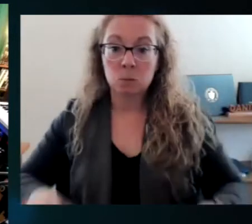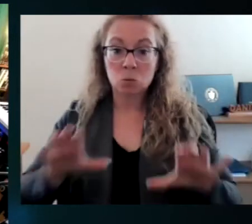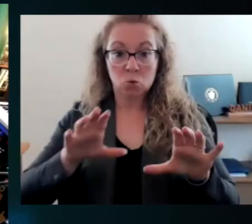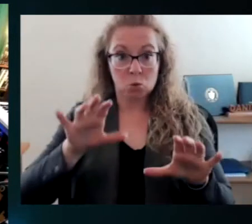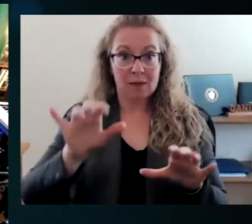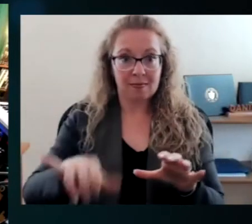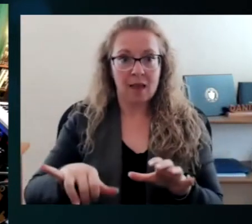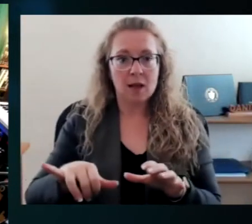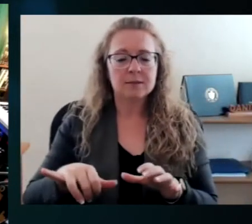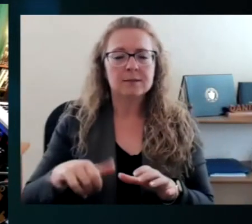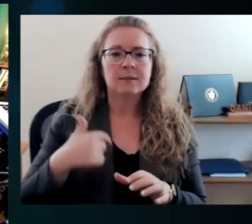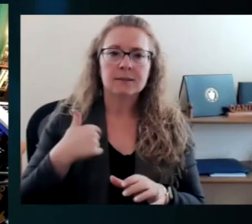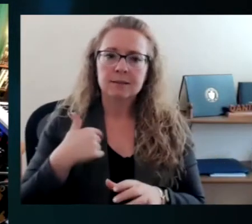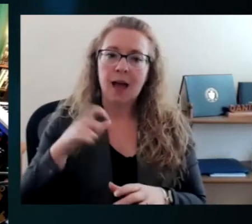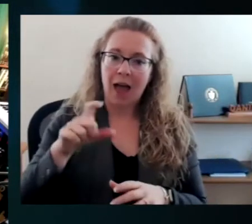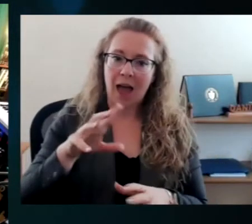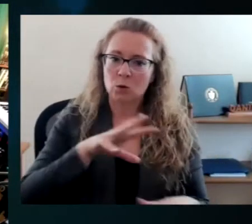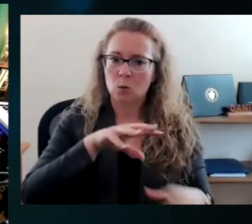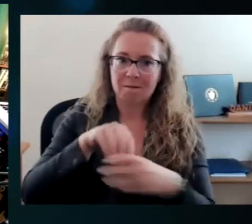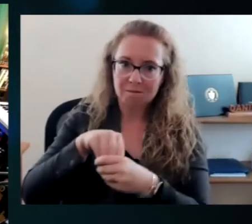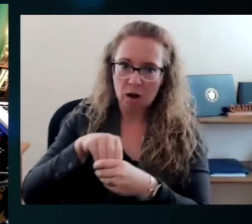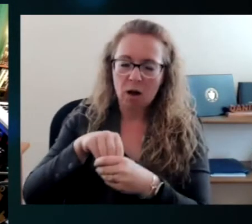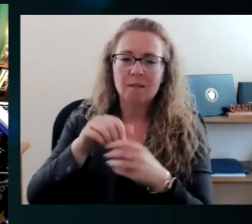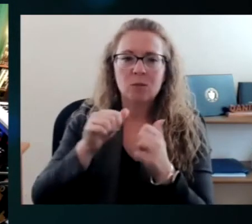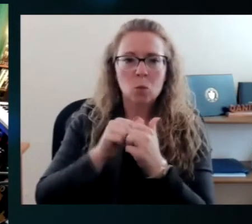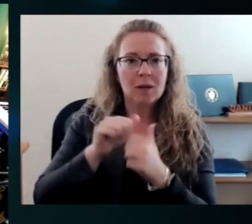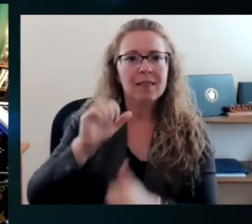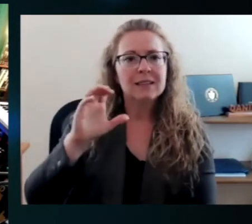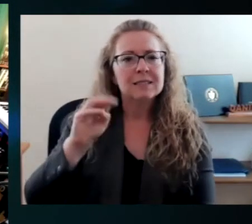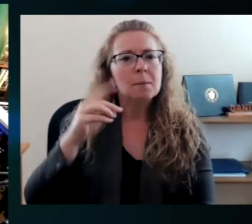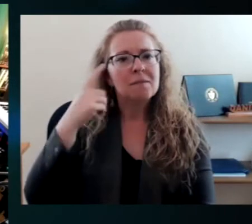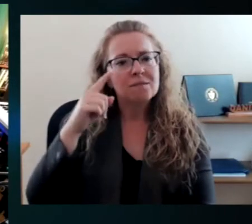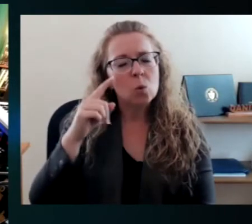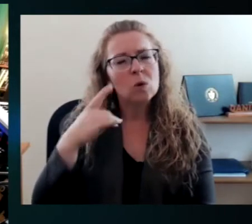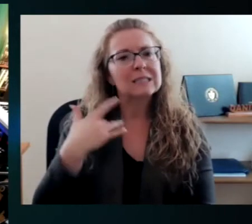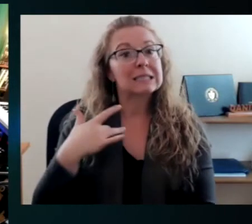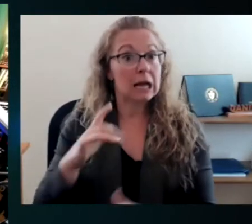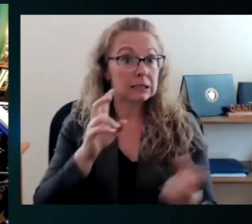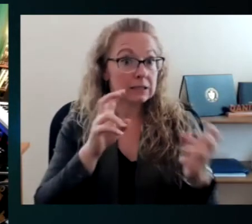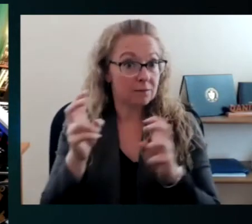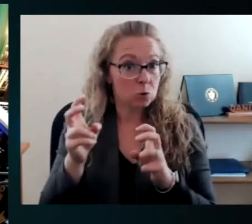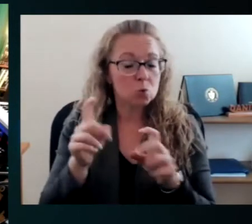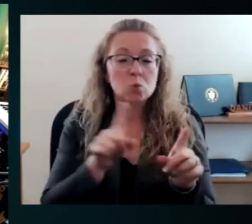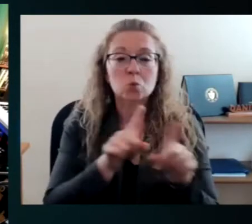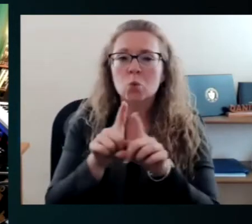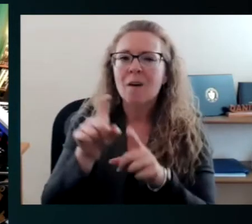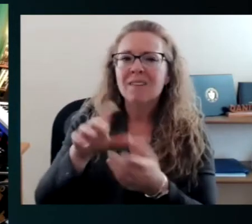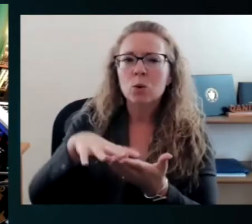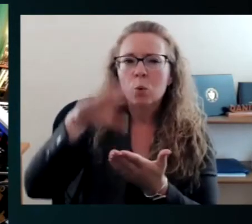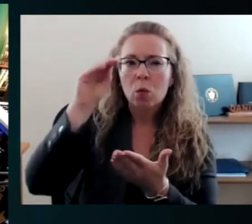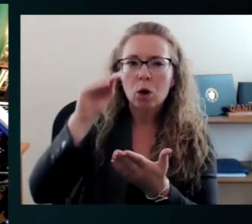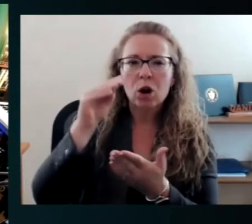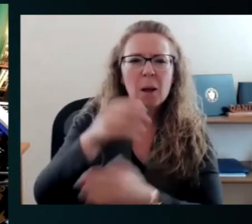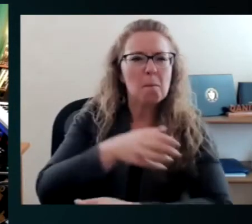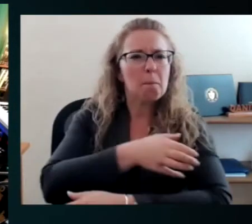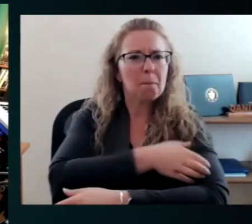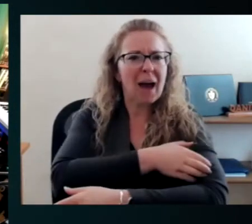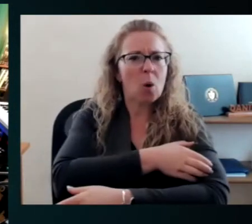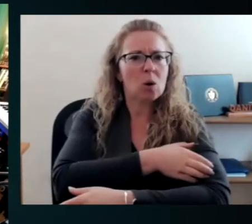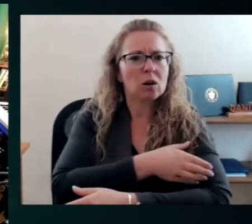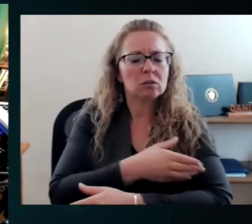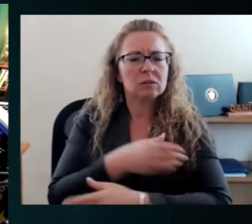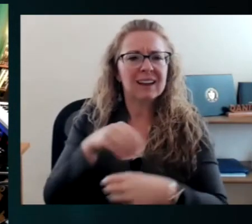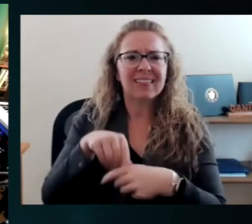sensitive issues of gender and identity, but I've also had to learn how power works inside of this institution, and